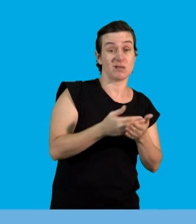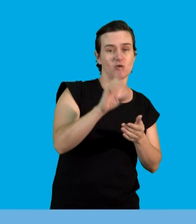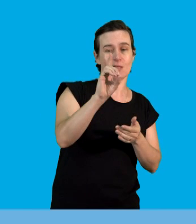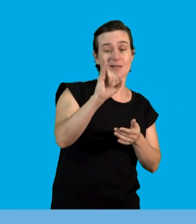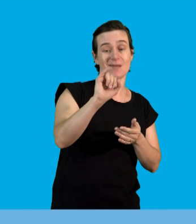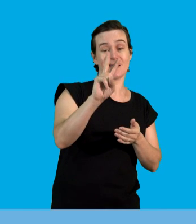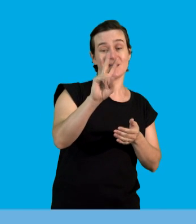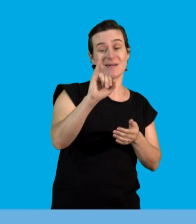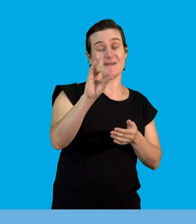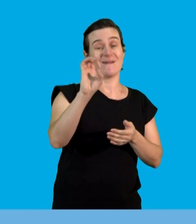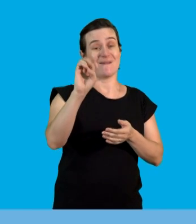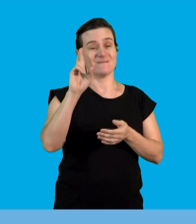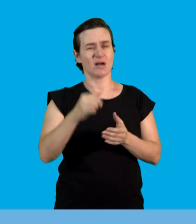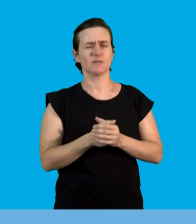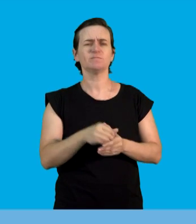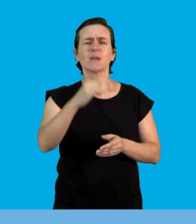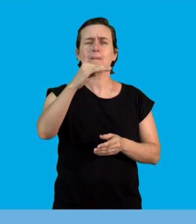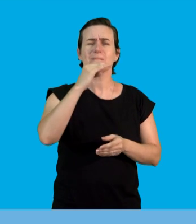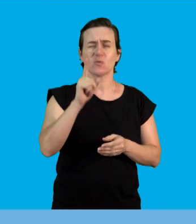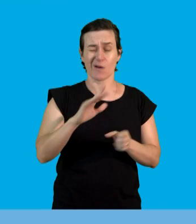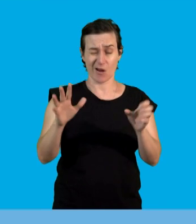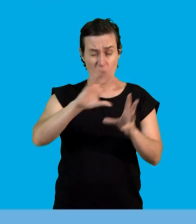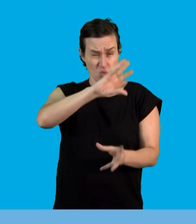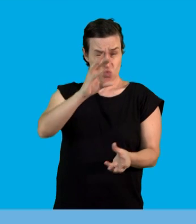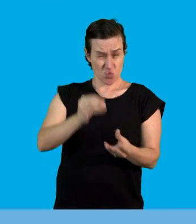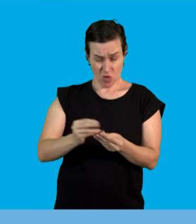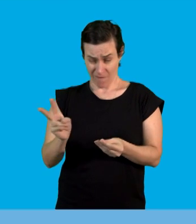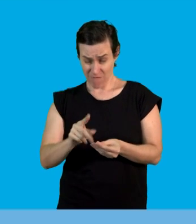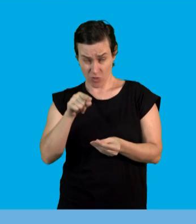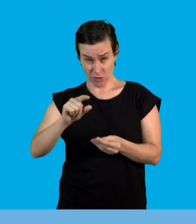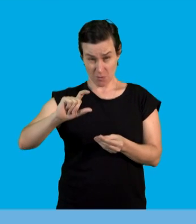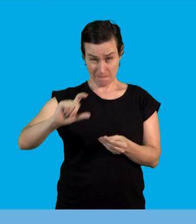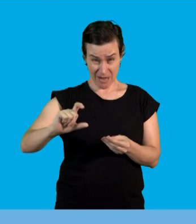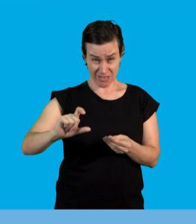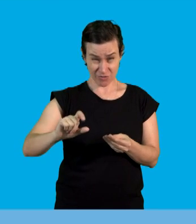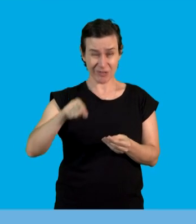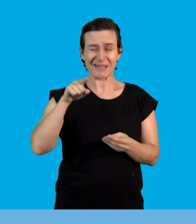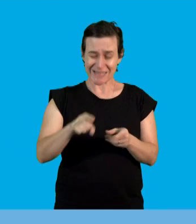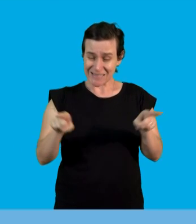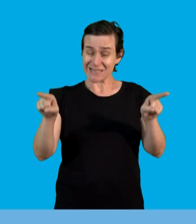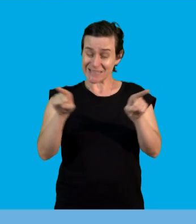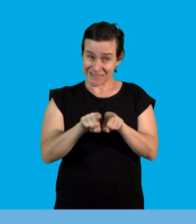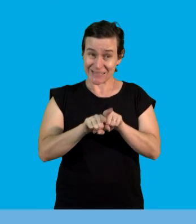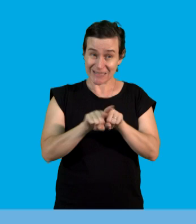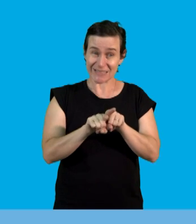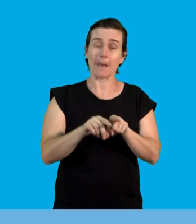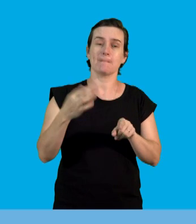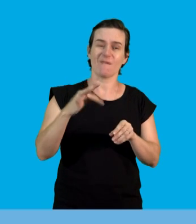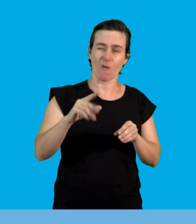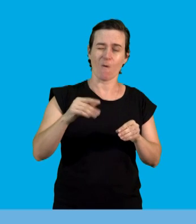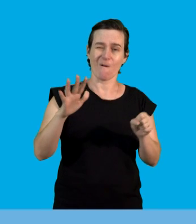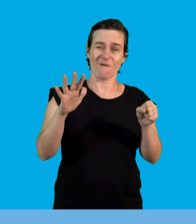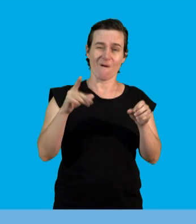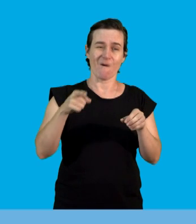That means the total voltage across the battery is equal to the sum of the voltages across each of the